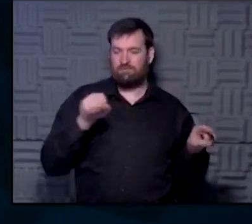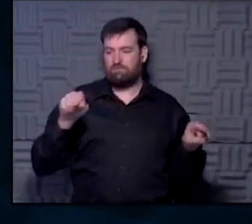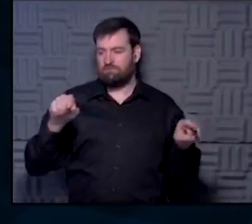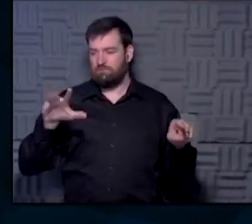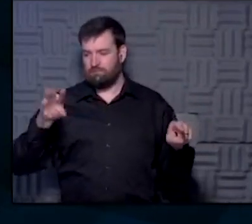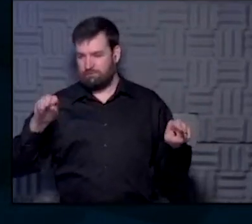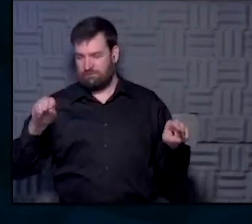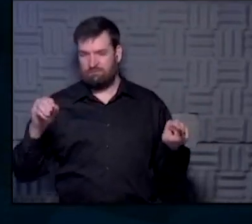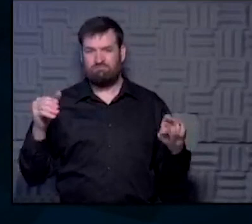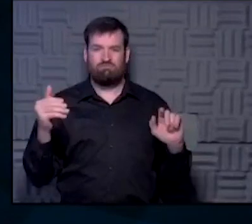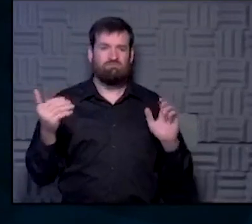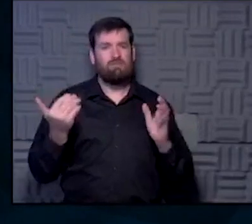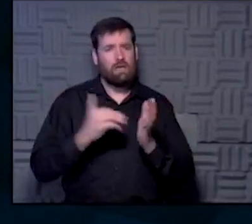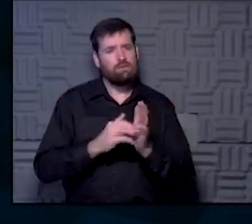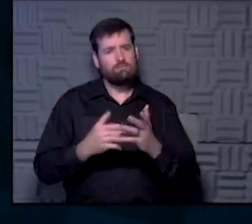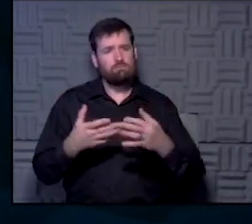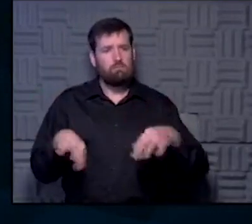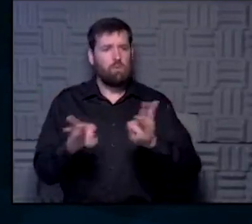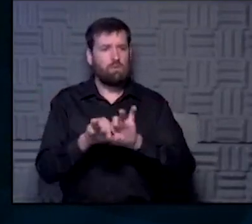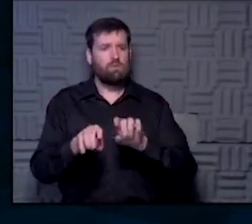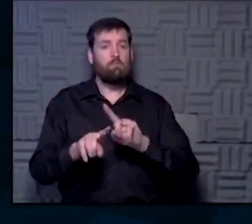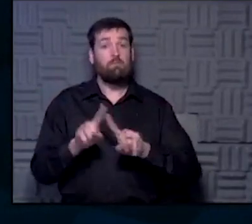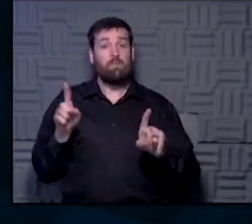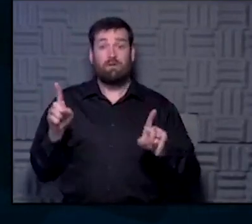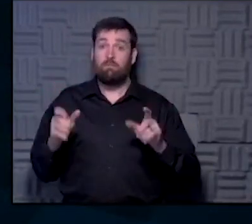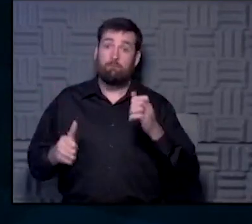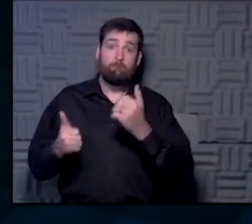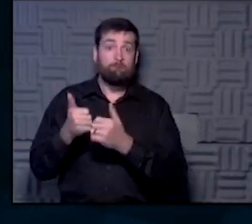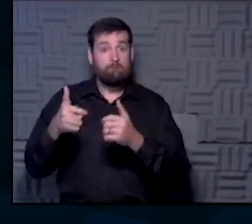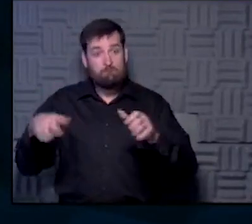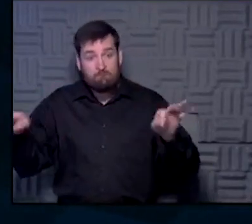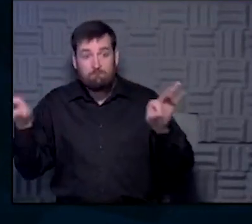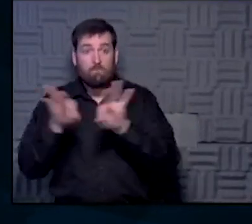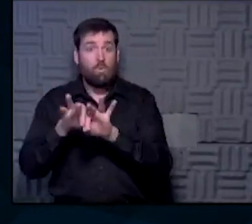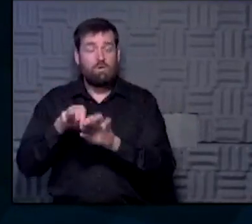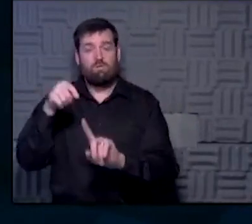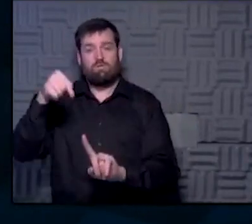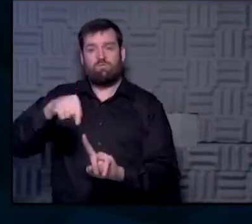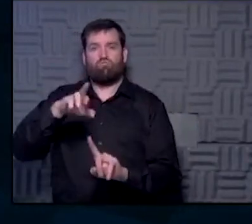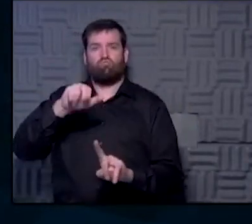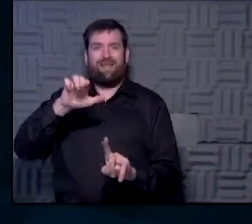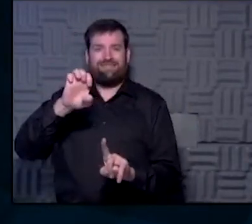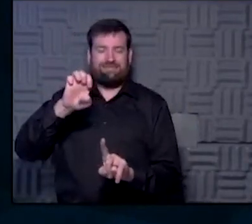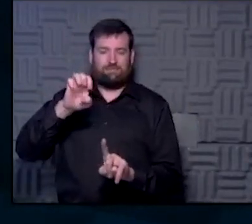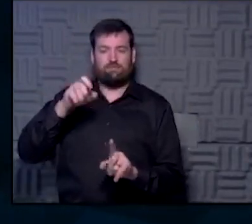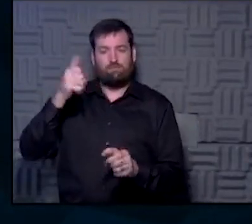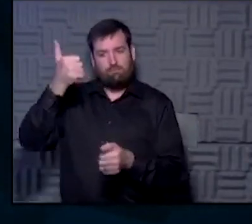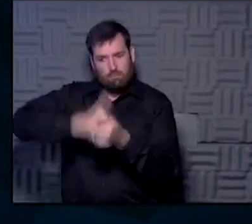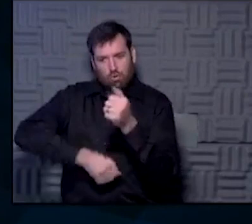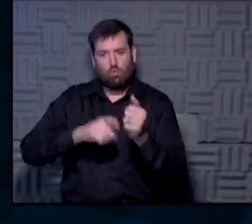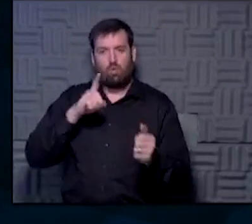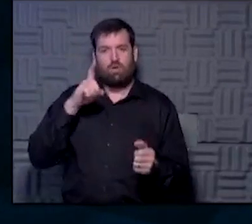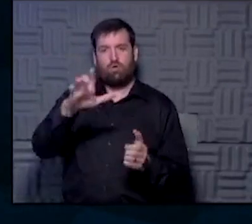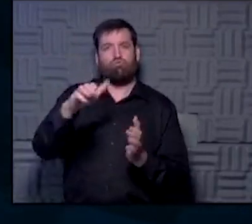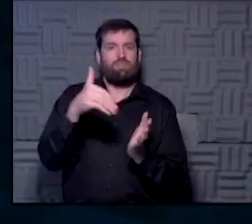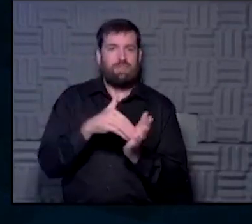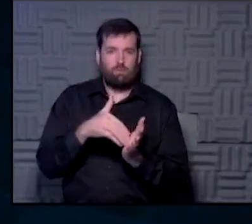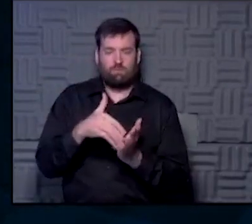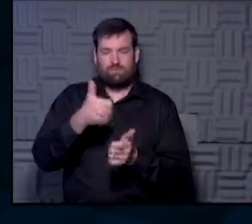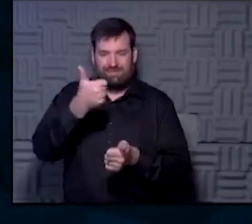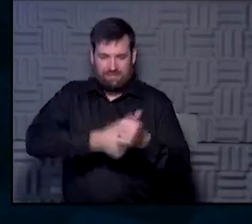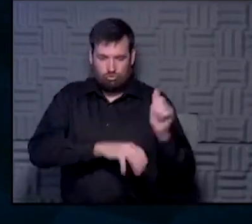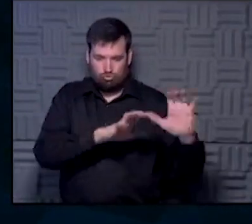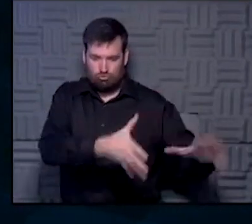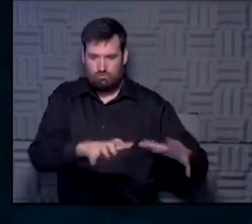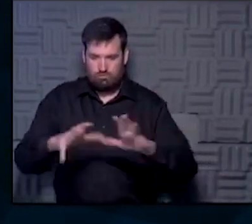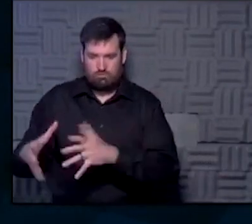50. And again, those numbers are important, but even more important are the race-specific death rates. So per 100,000, in each of these